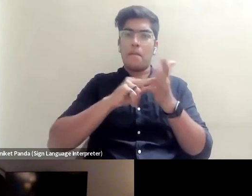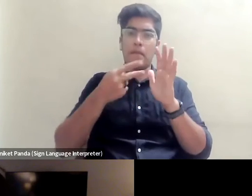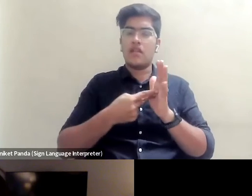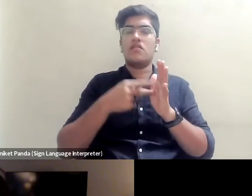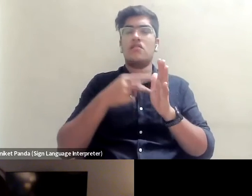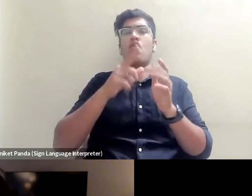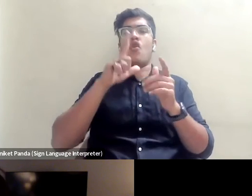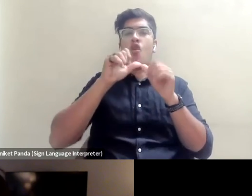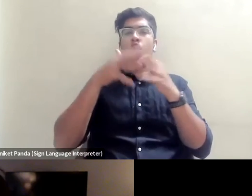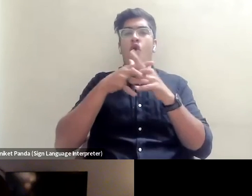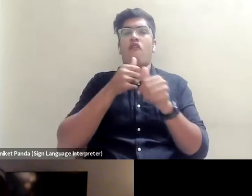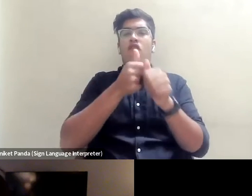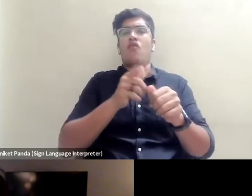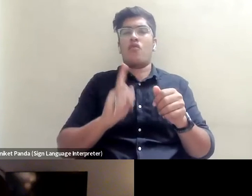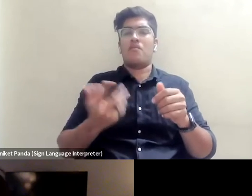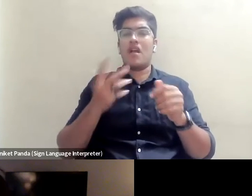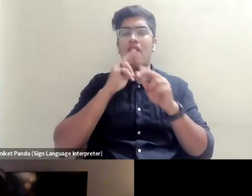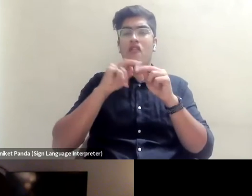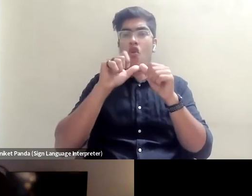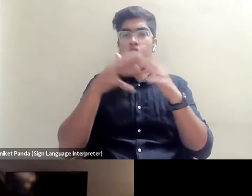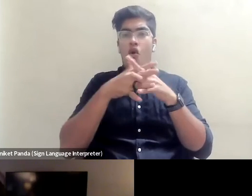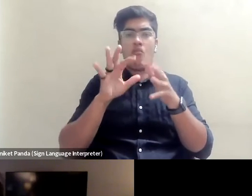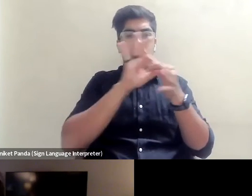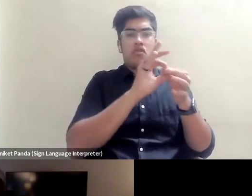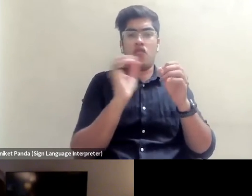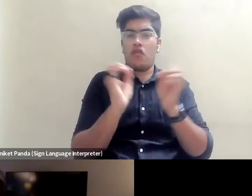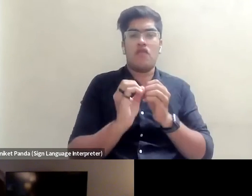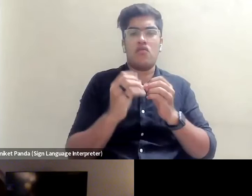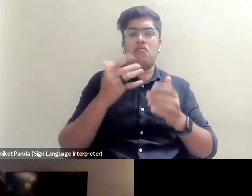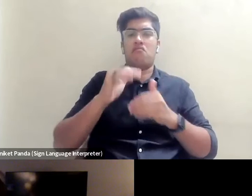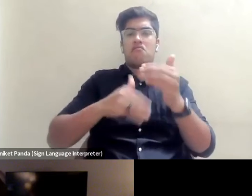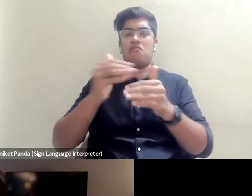further, Article 323A and B of the Constitution clearly